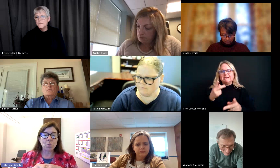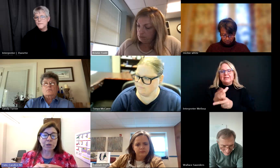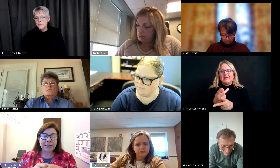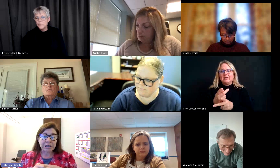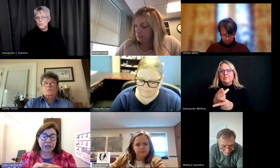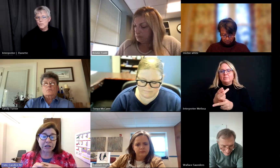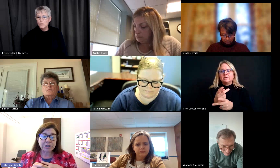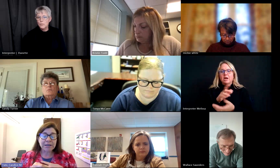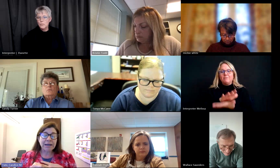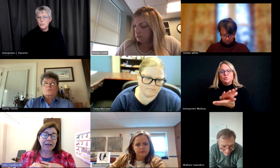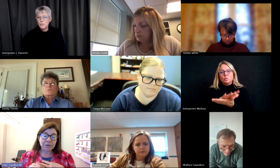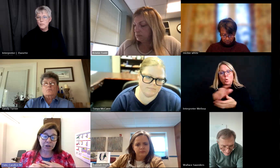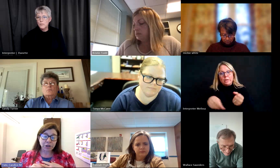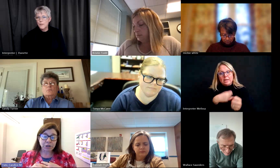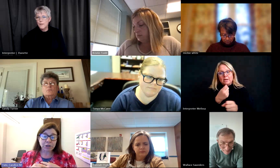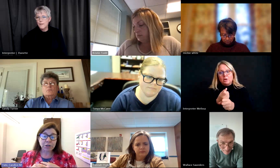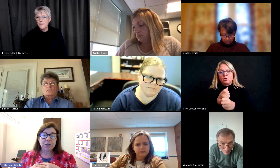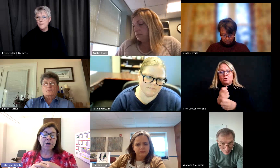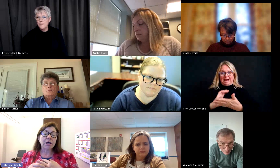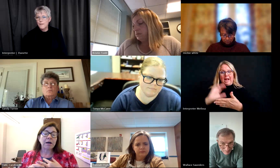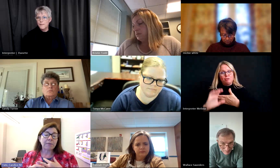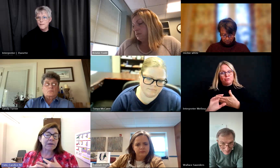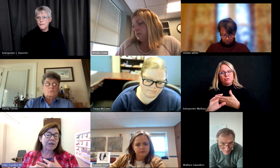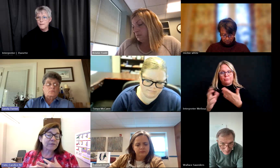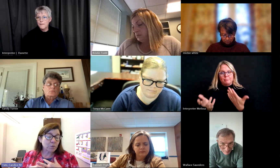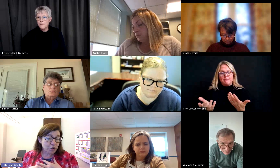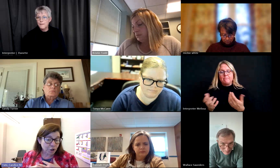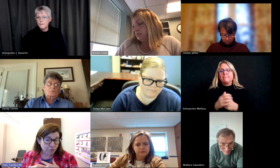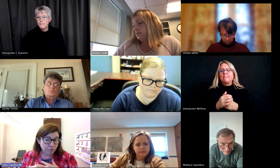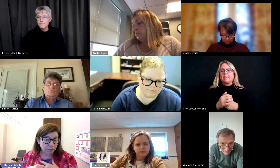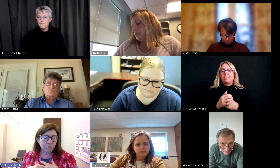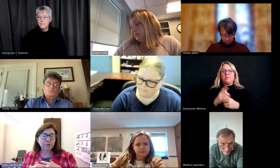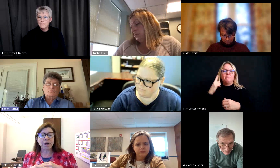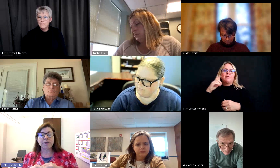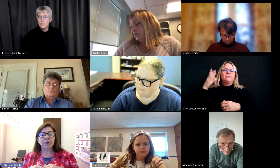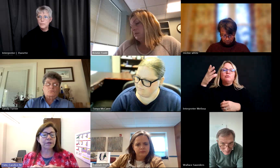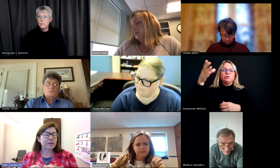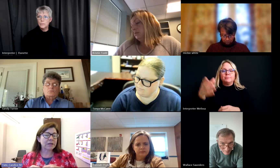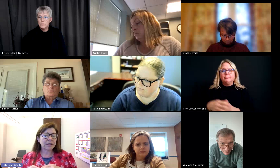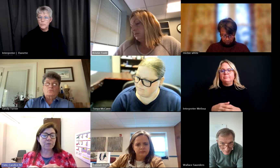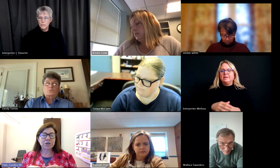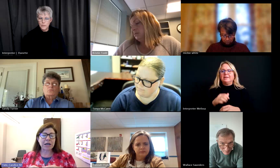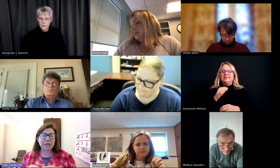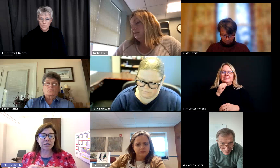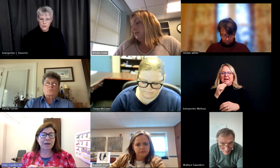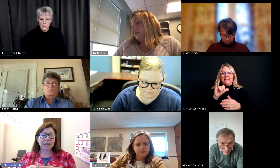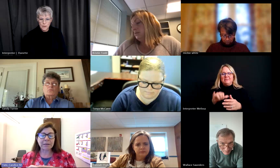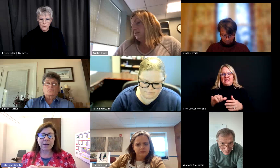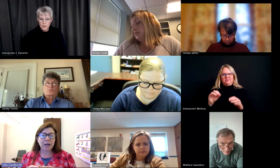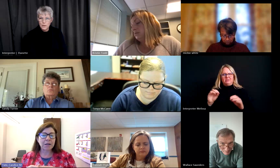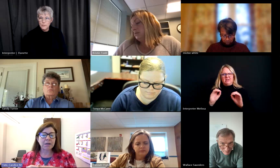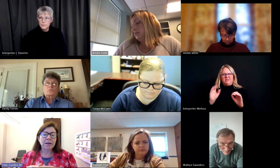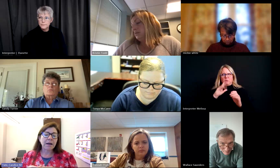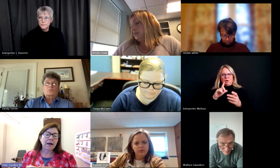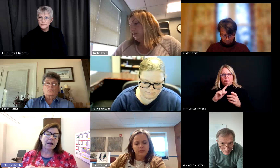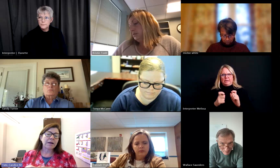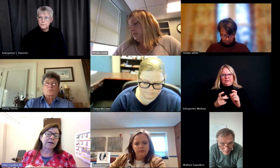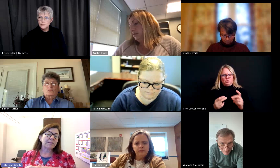of school year calendars in the future. Not that there's anything that would change quickly,